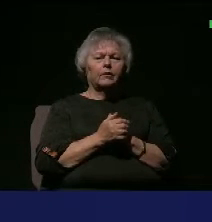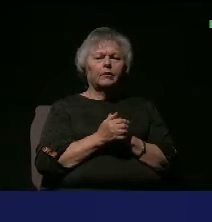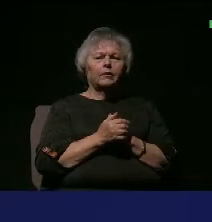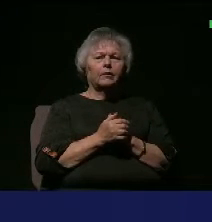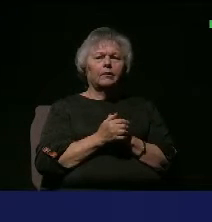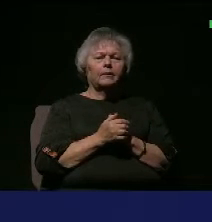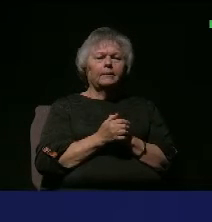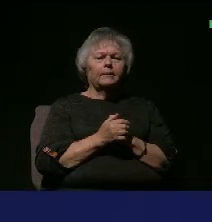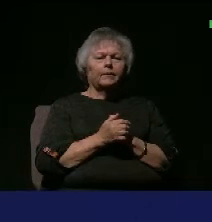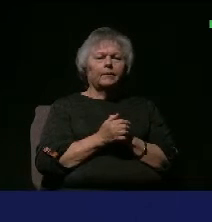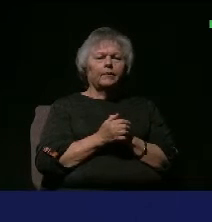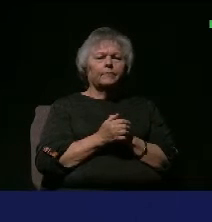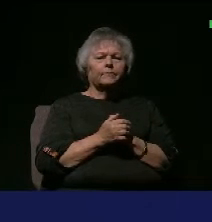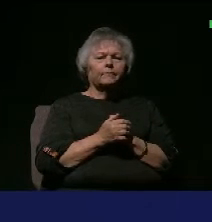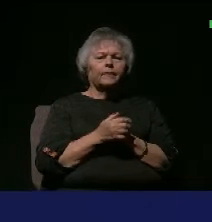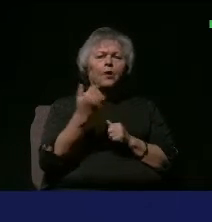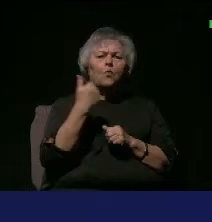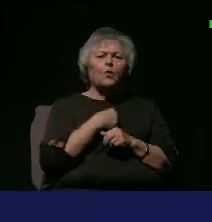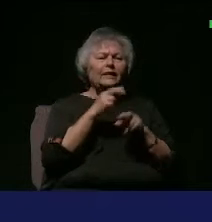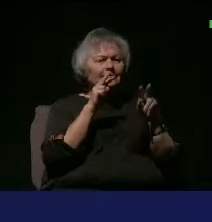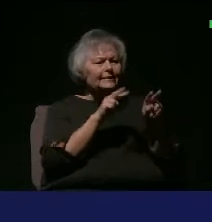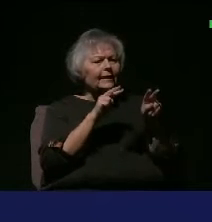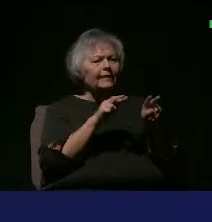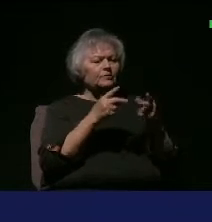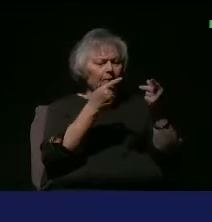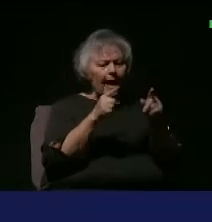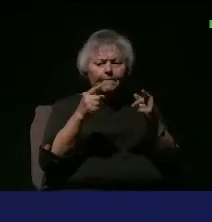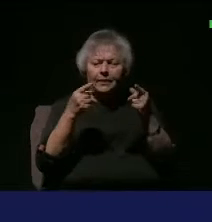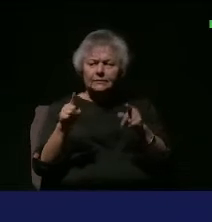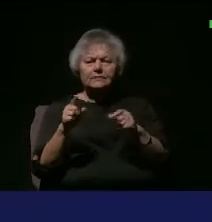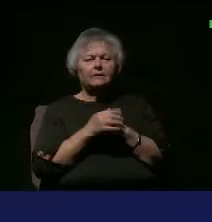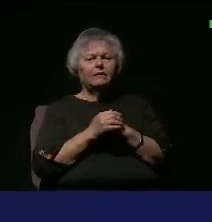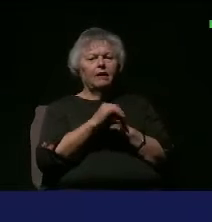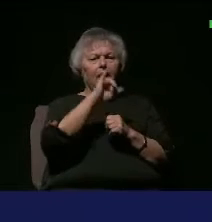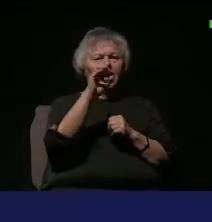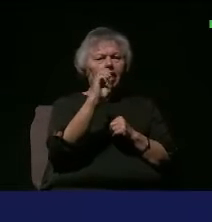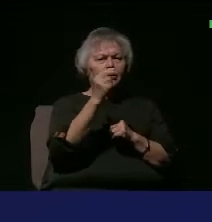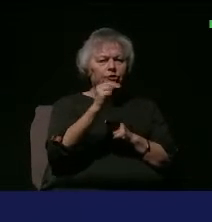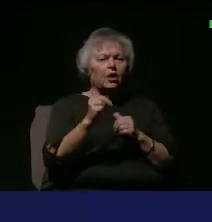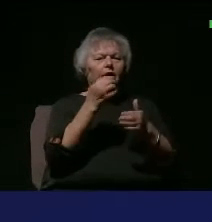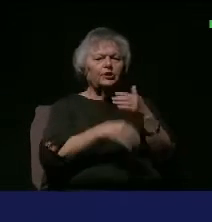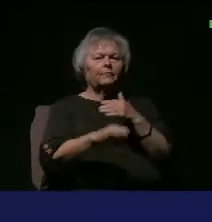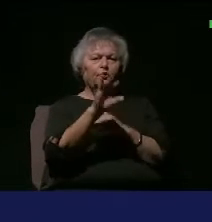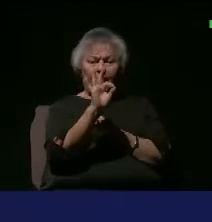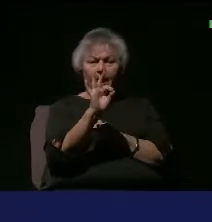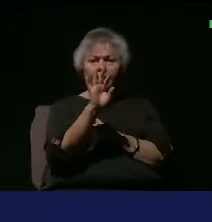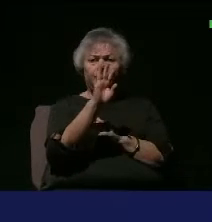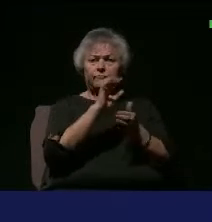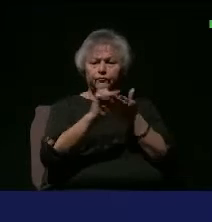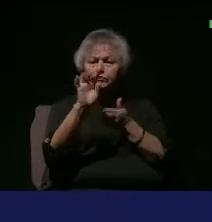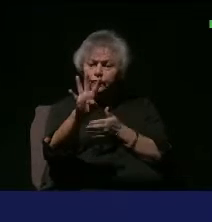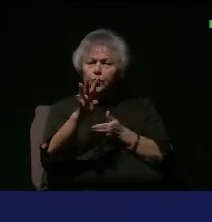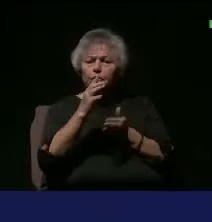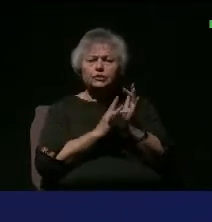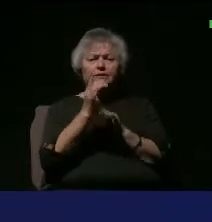the field." And so we see that that's exactly what's happening here. In John chapter 9, verse 4, Jesus said this.